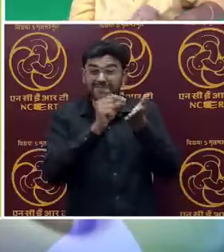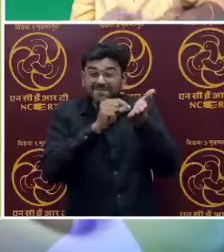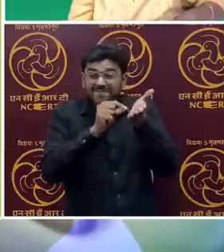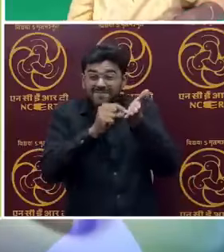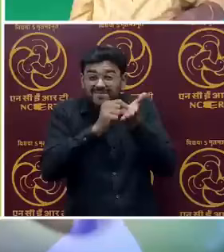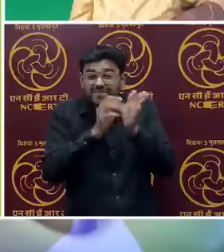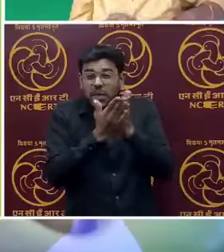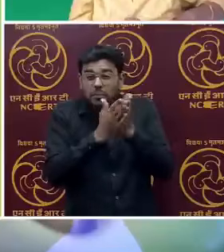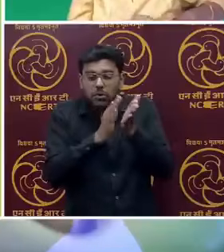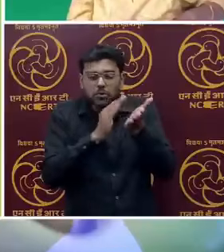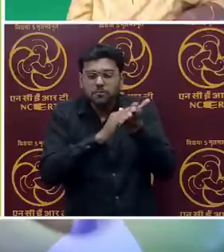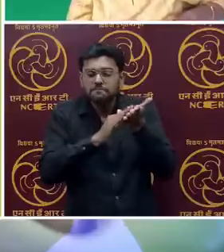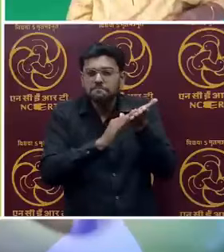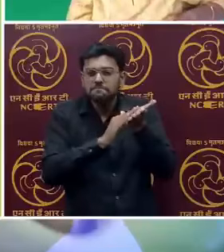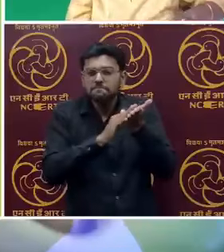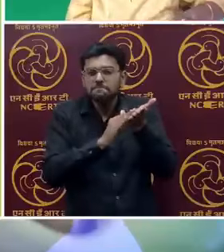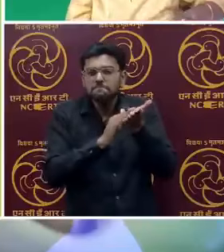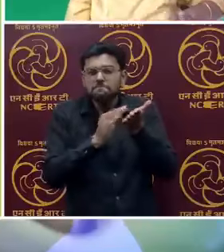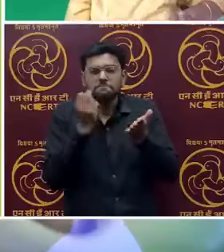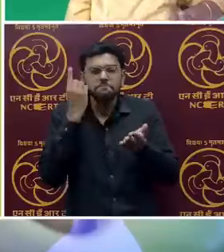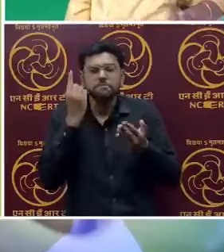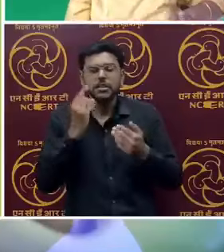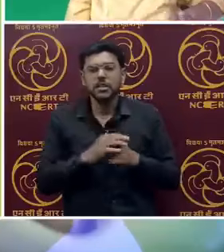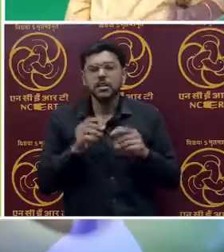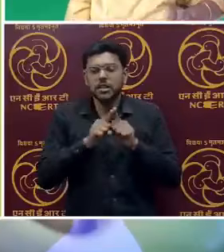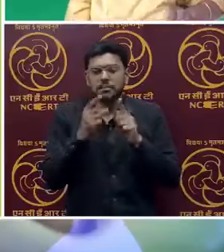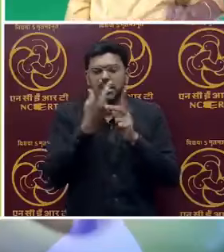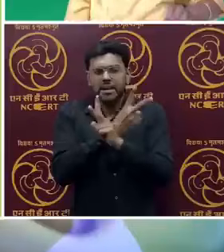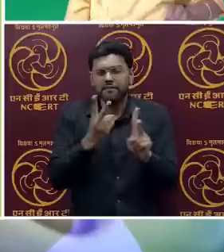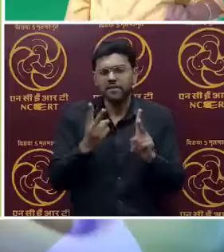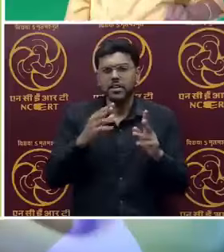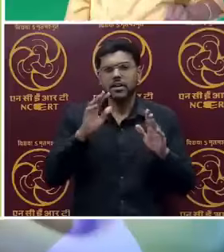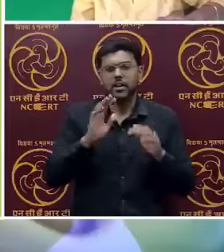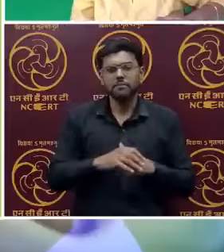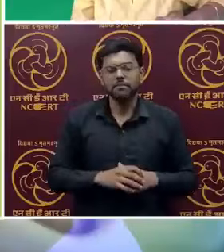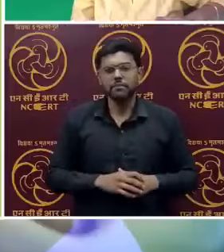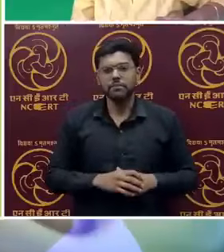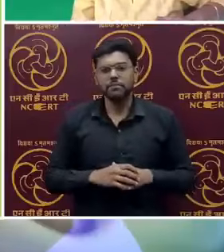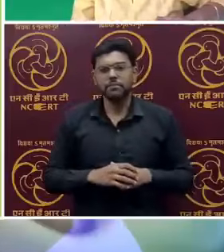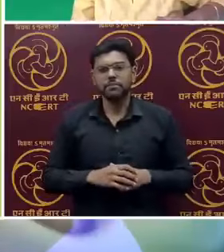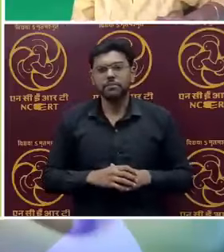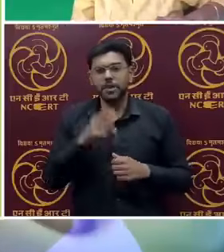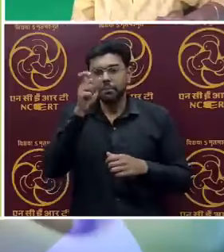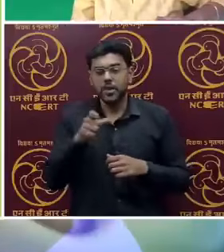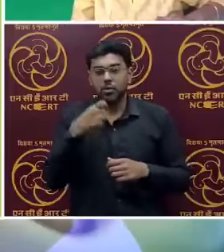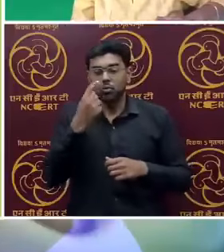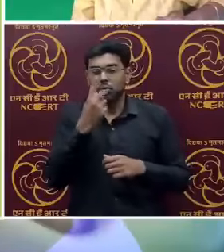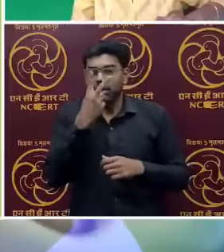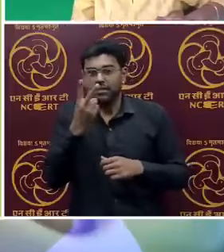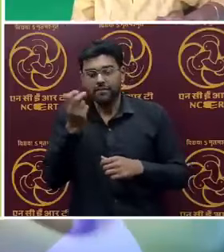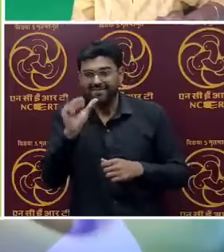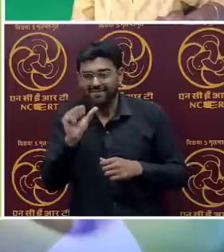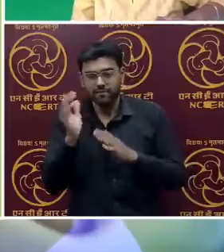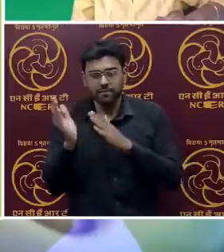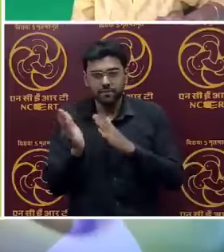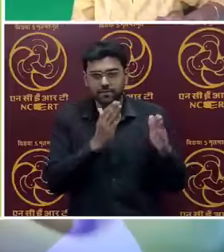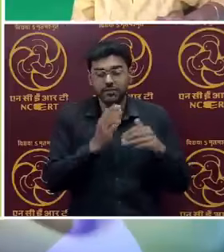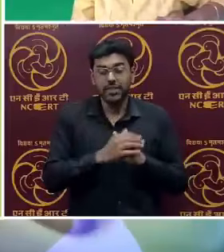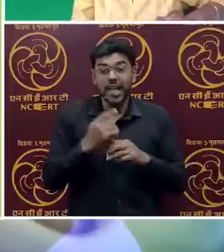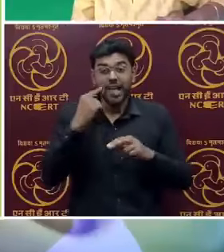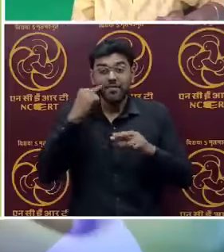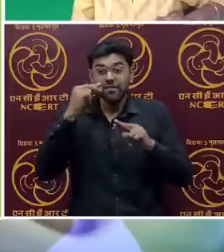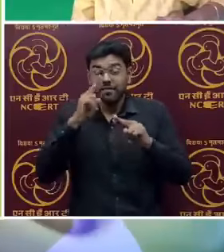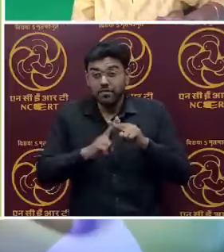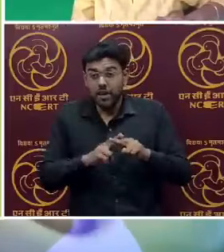book to read whatever they have to read. So things have evolved so much for a person with visual impairment. In case of